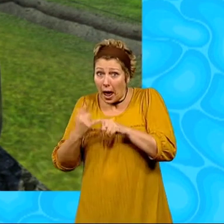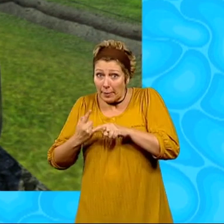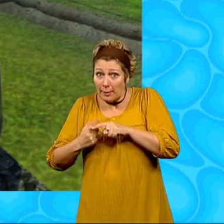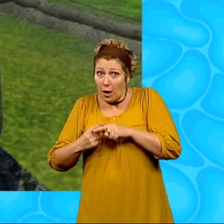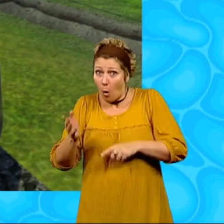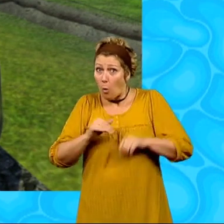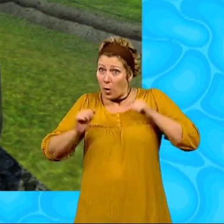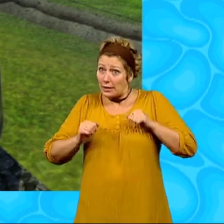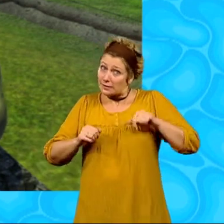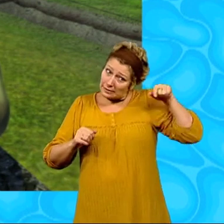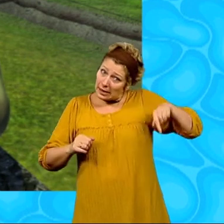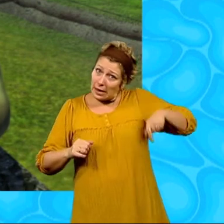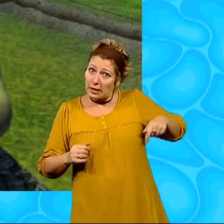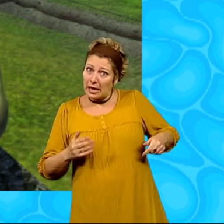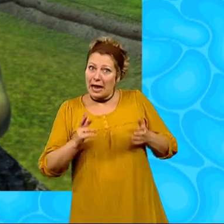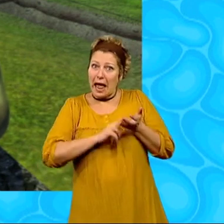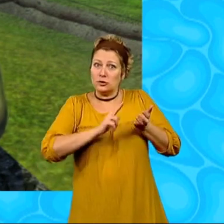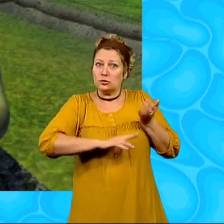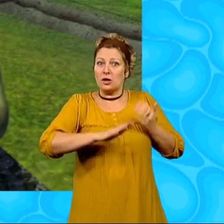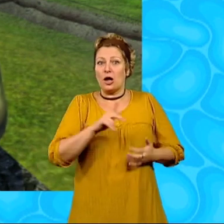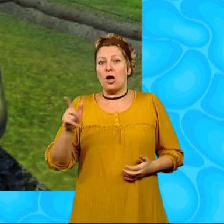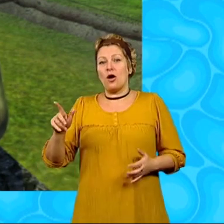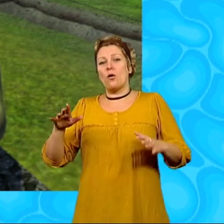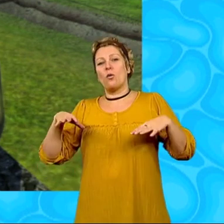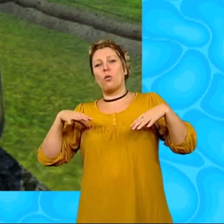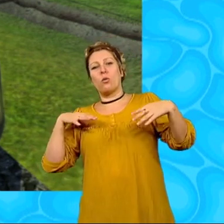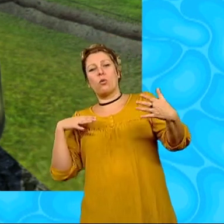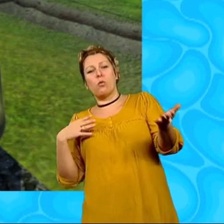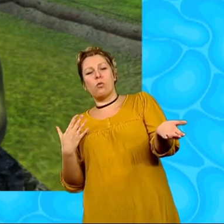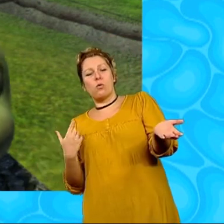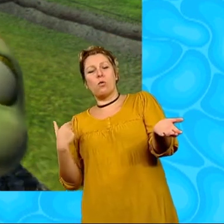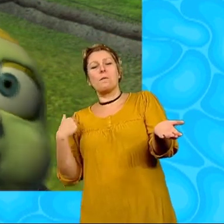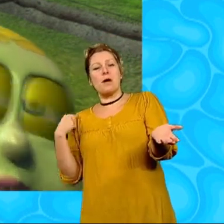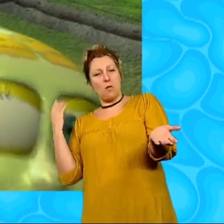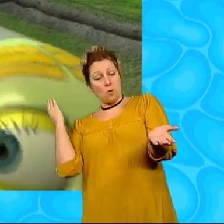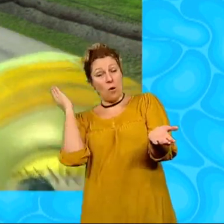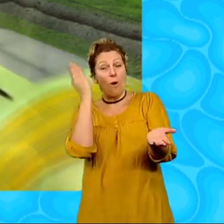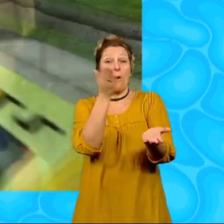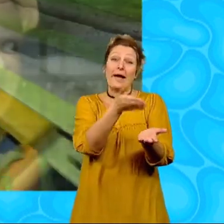you at the Nature Reserve. Oh, relax on your tracks, Millie. I'm on my way.